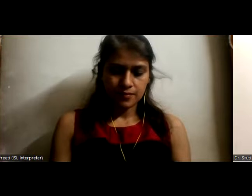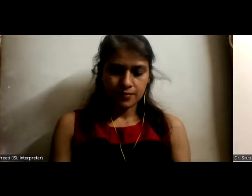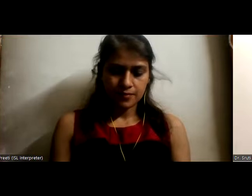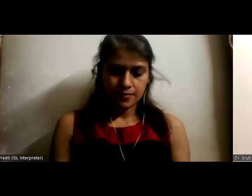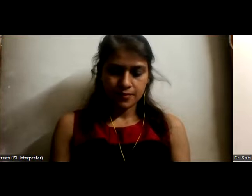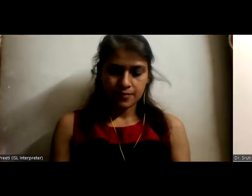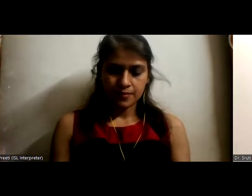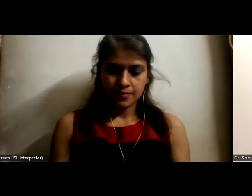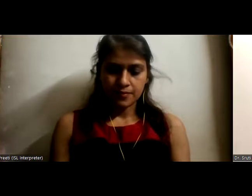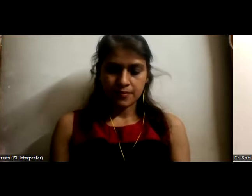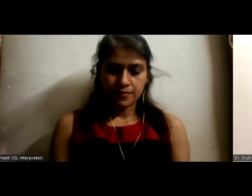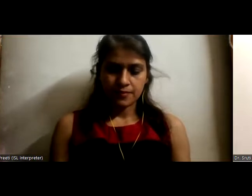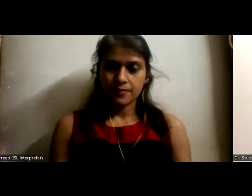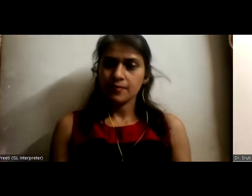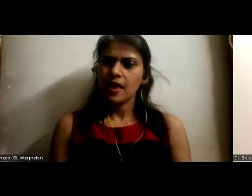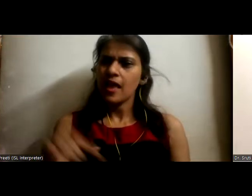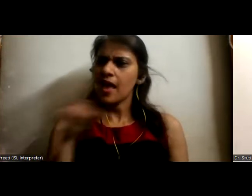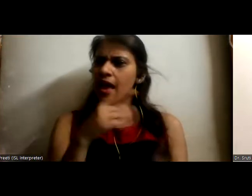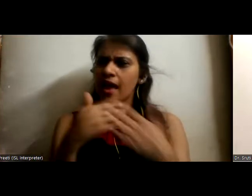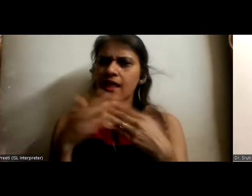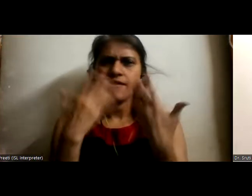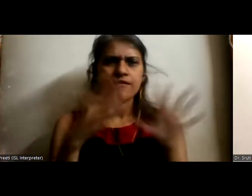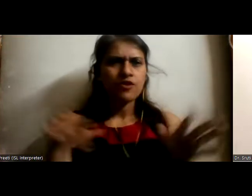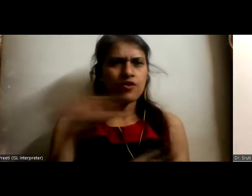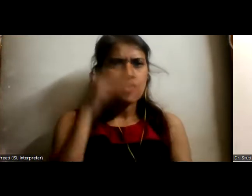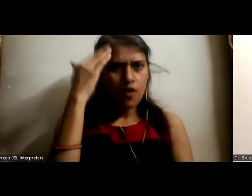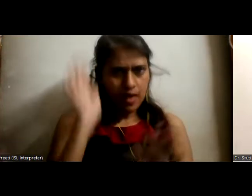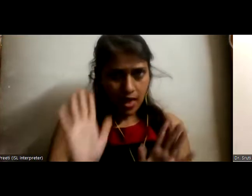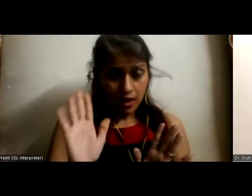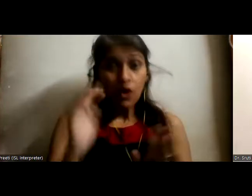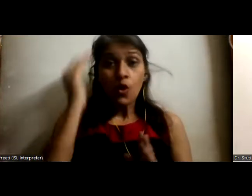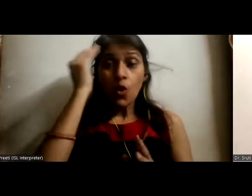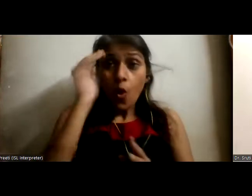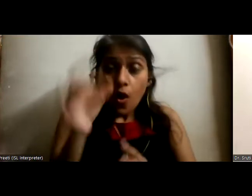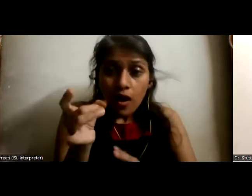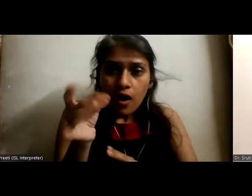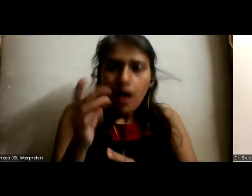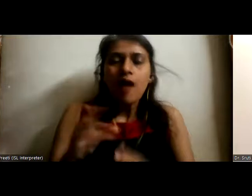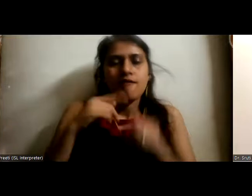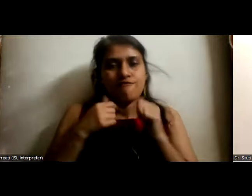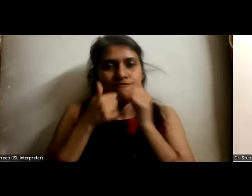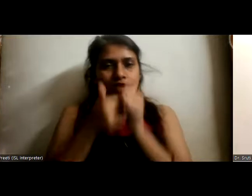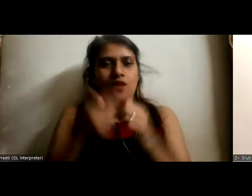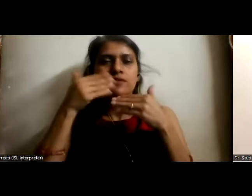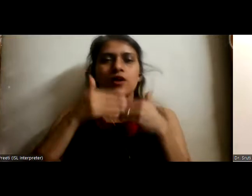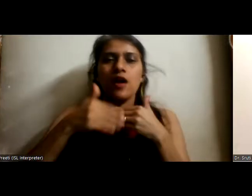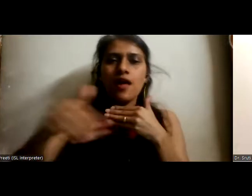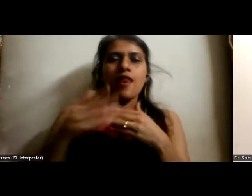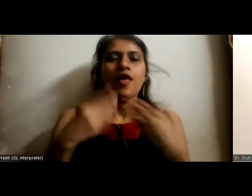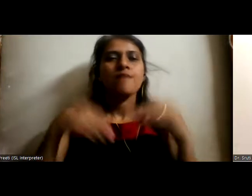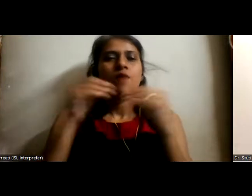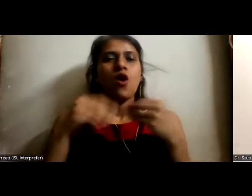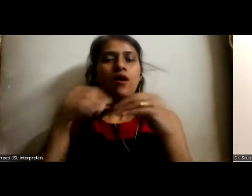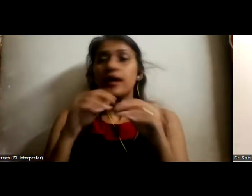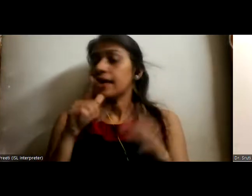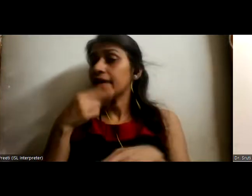Anyone knows? Who knows? Because accordingly, I'm going to change my the way I talk, because then I will have to give you a lot of backgrounders